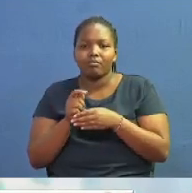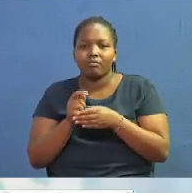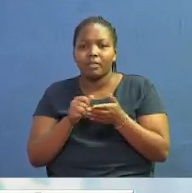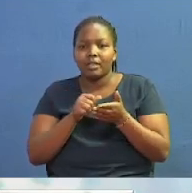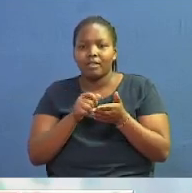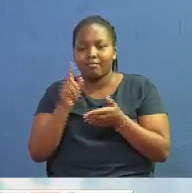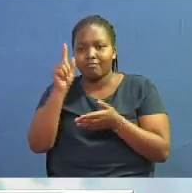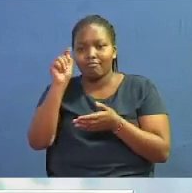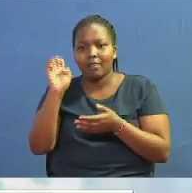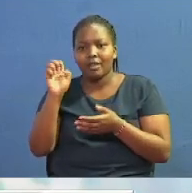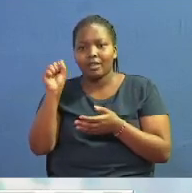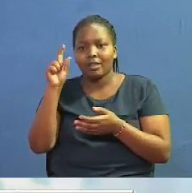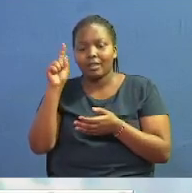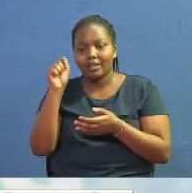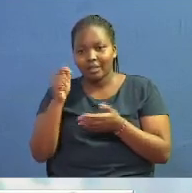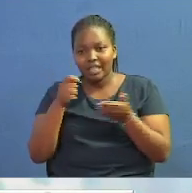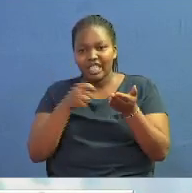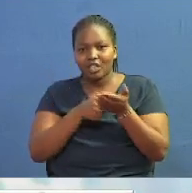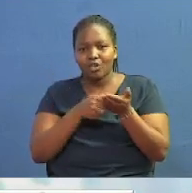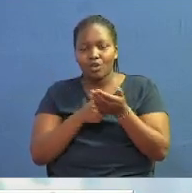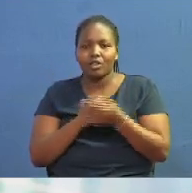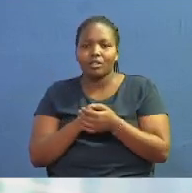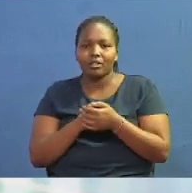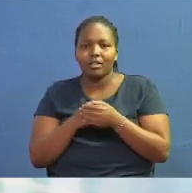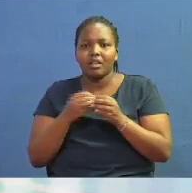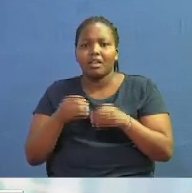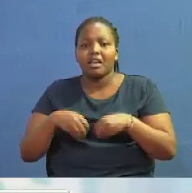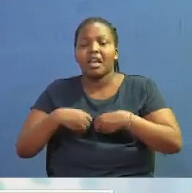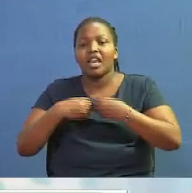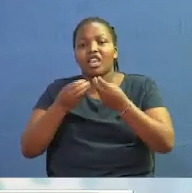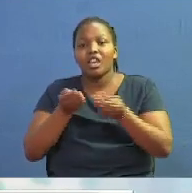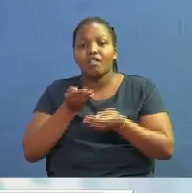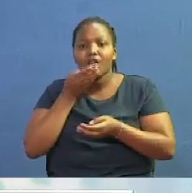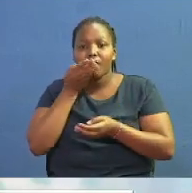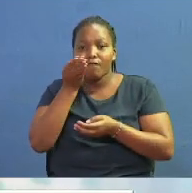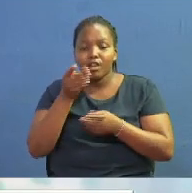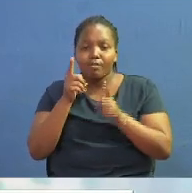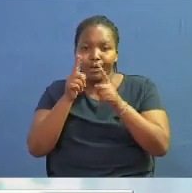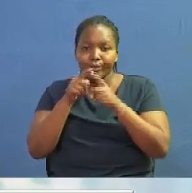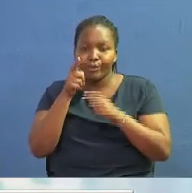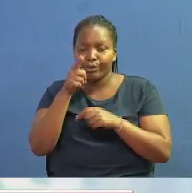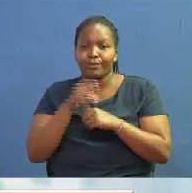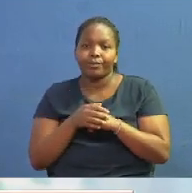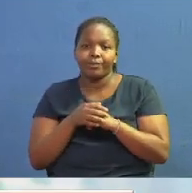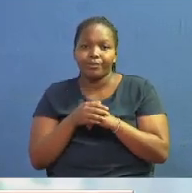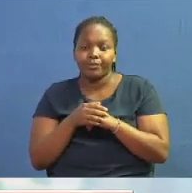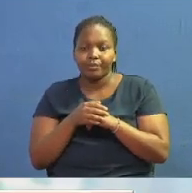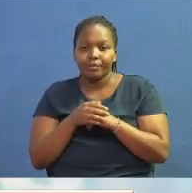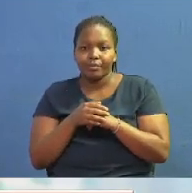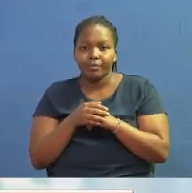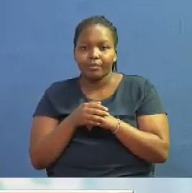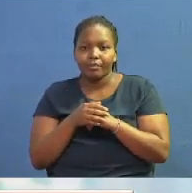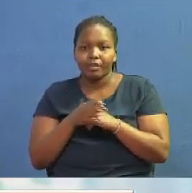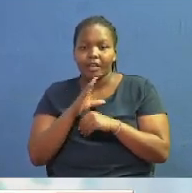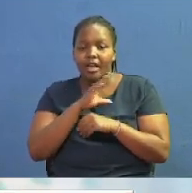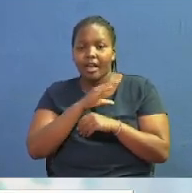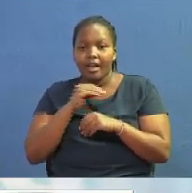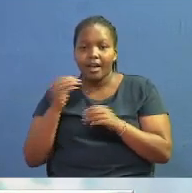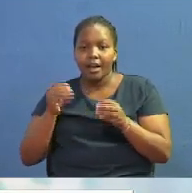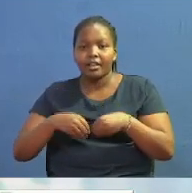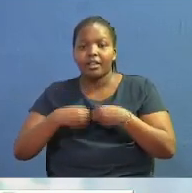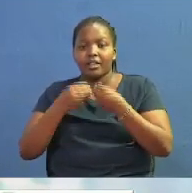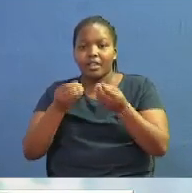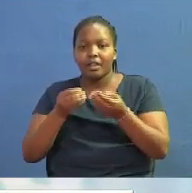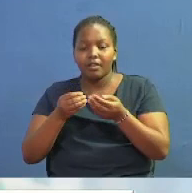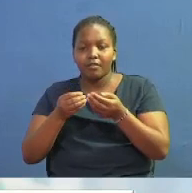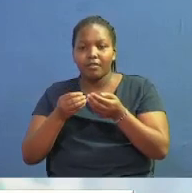persons with disabilities. Let them give you feedback. Let them use whatever innovation you have and give you suggestions